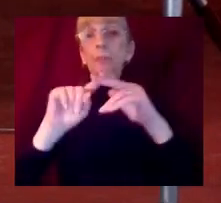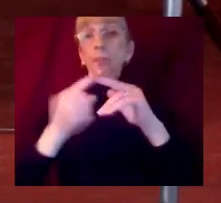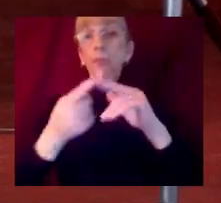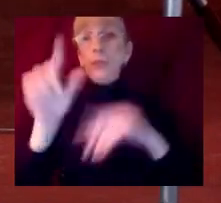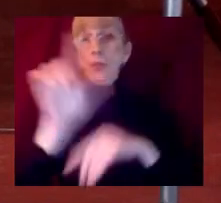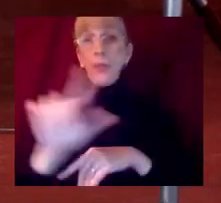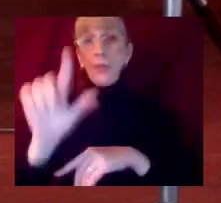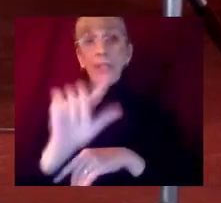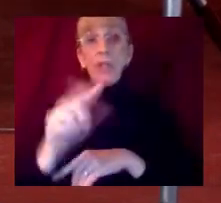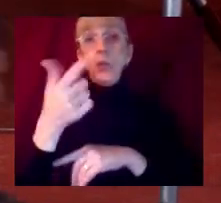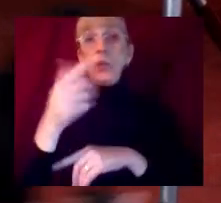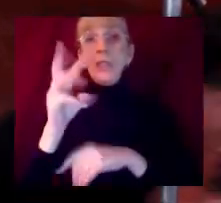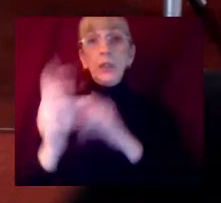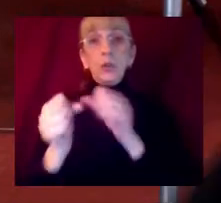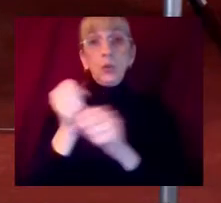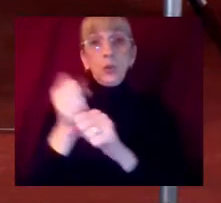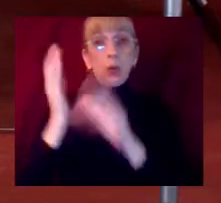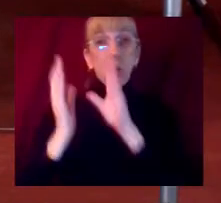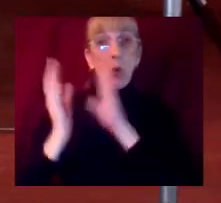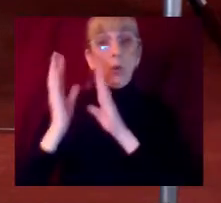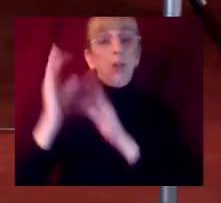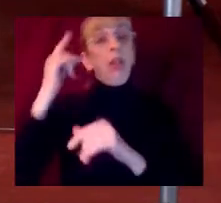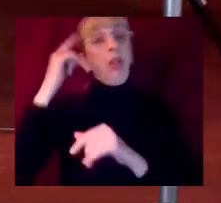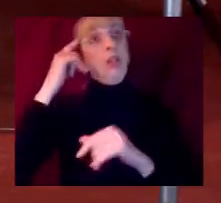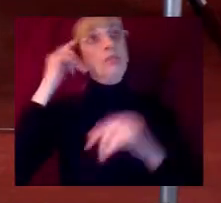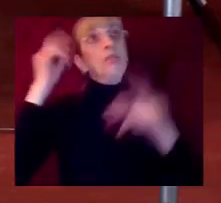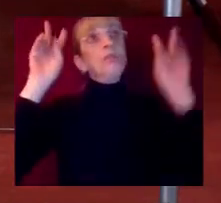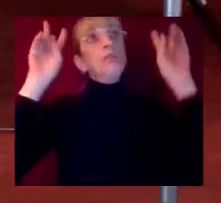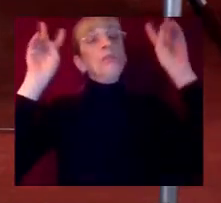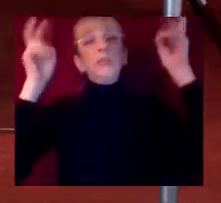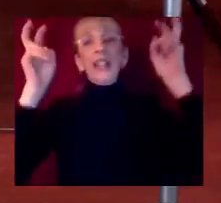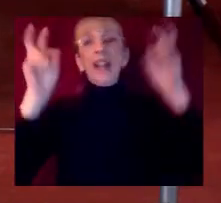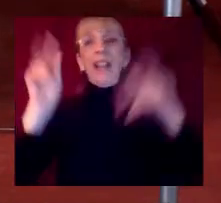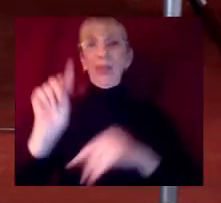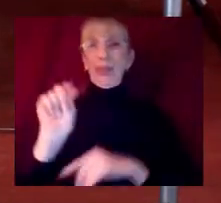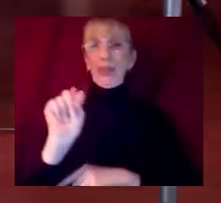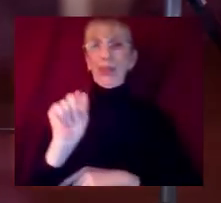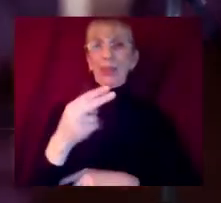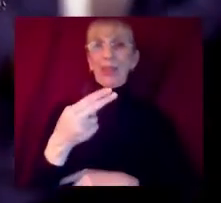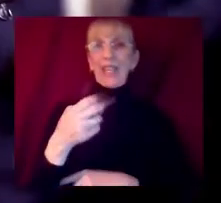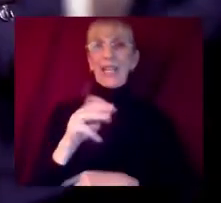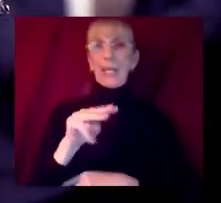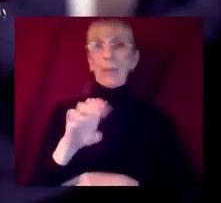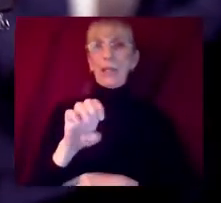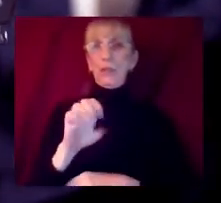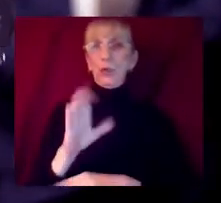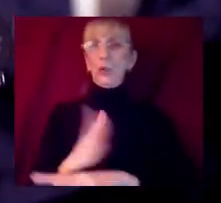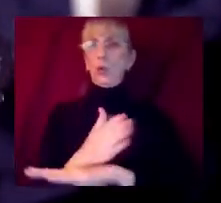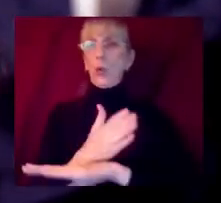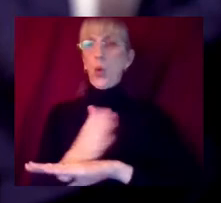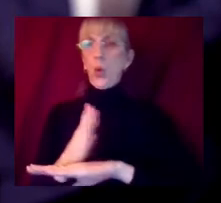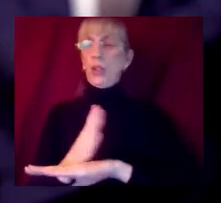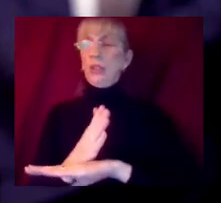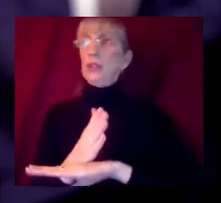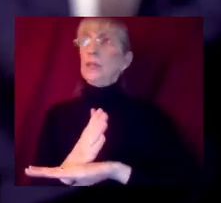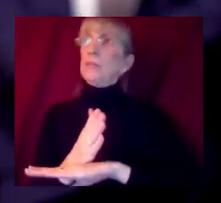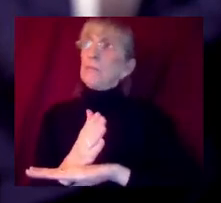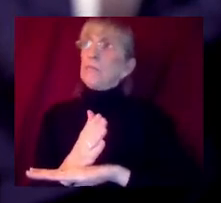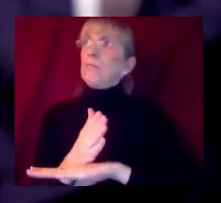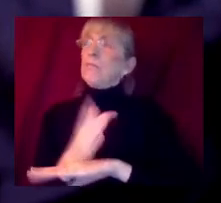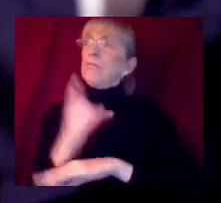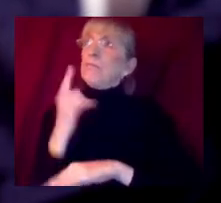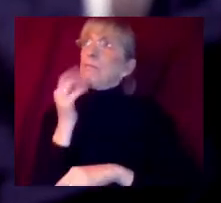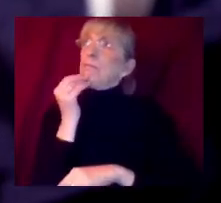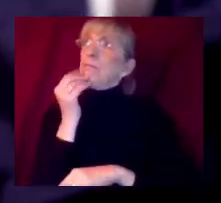ago, I thought, well, I'm going to need a theme song for it. And I thought, well, what does it need to be? It needs to have the same kind of